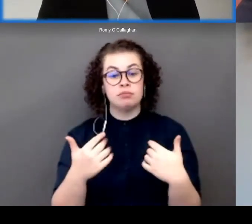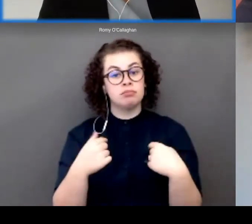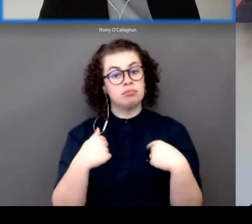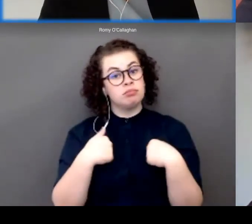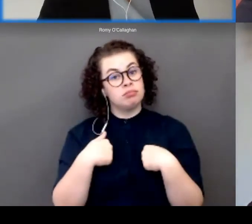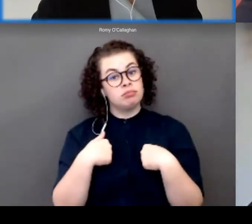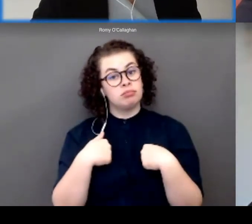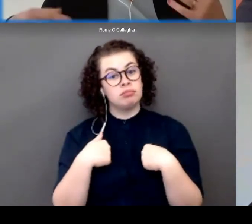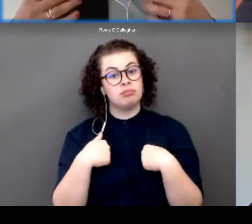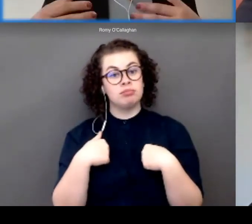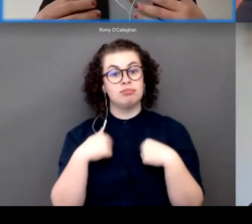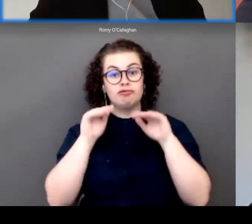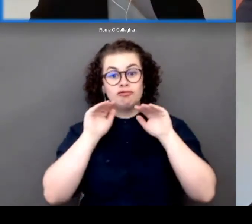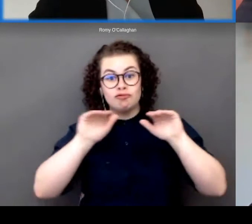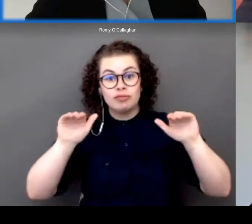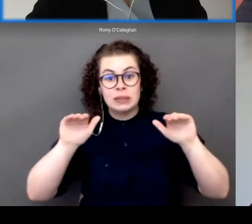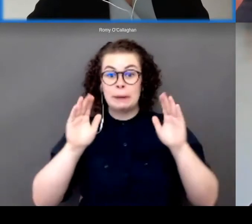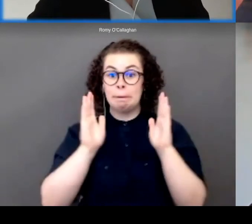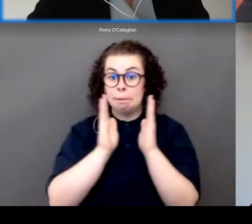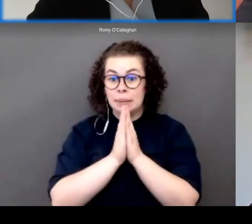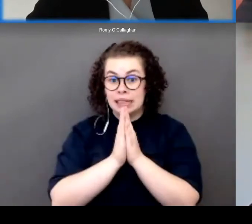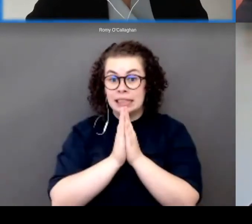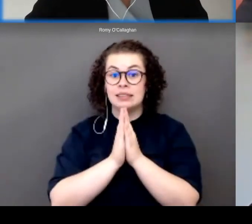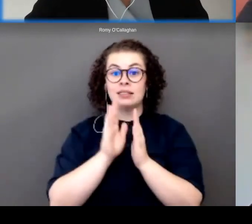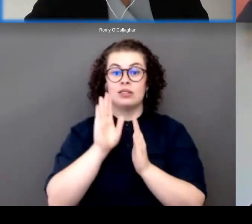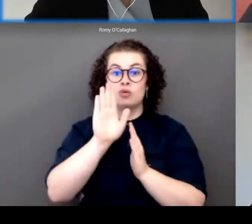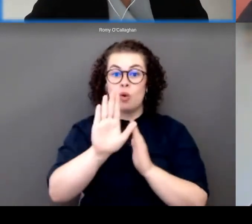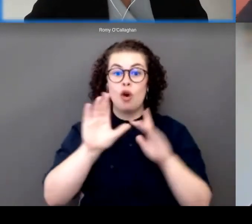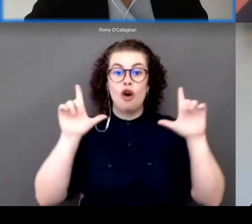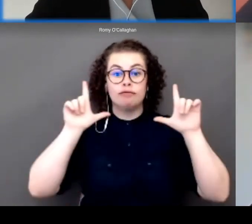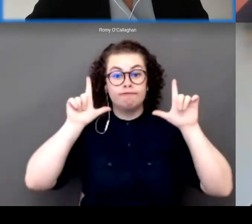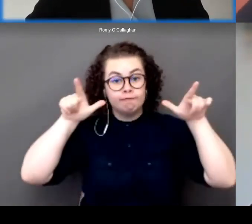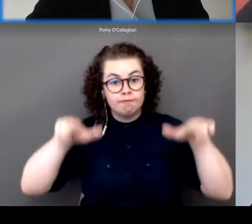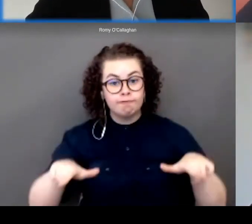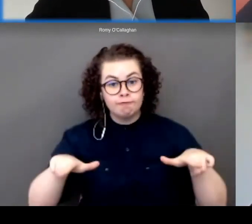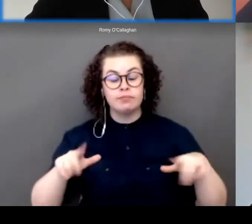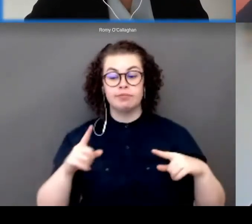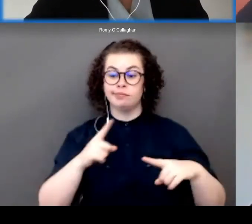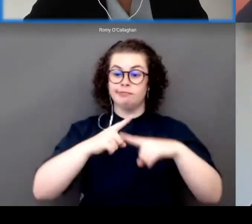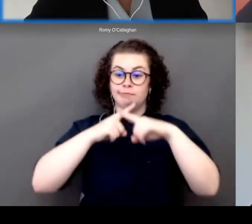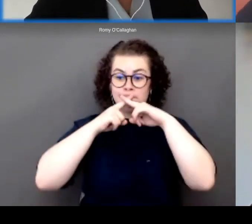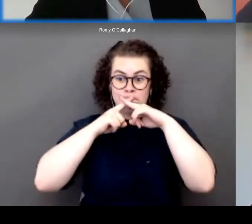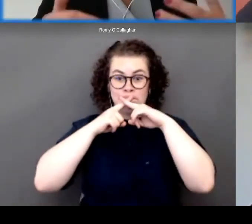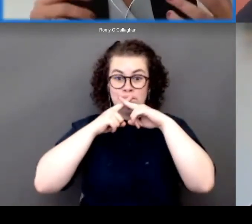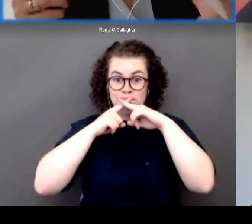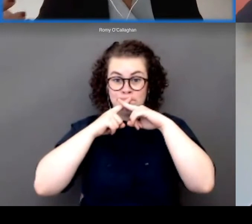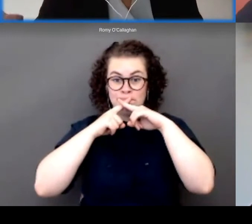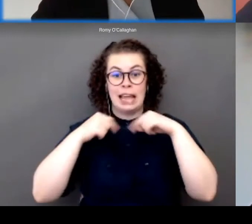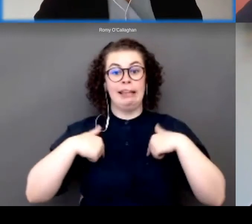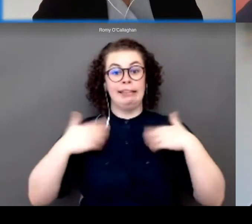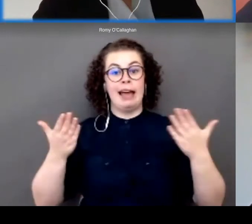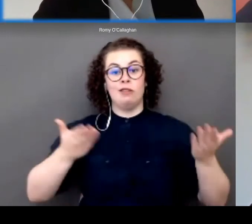you all to turn off your microphone and video, and I leave the floor to